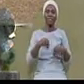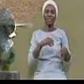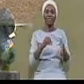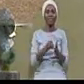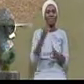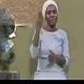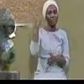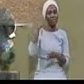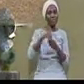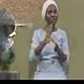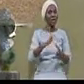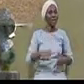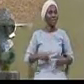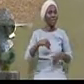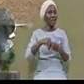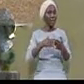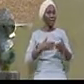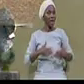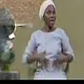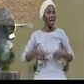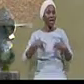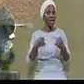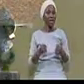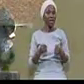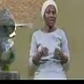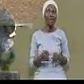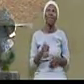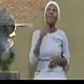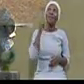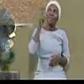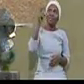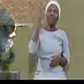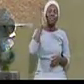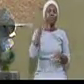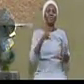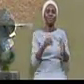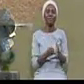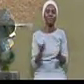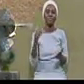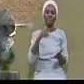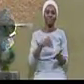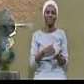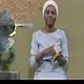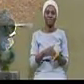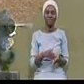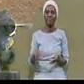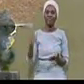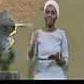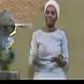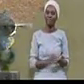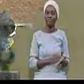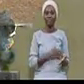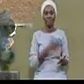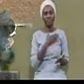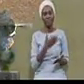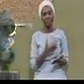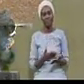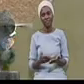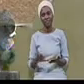in your life, in my life. Oh, the man of Calvary,